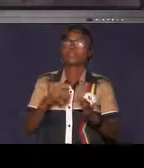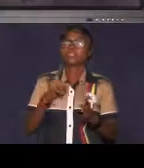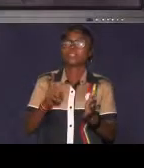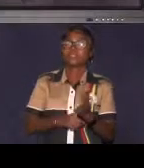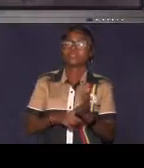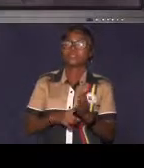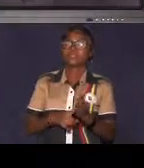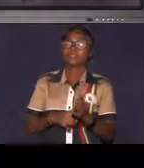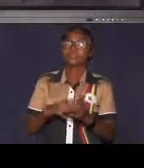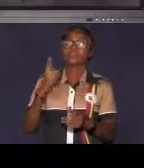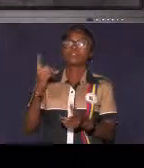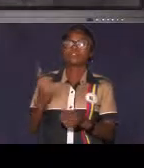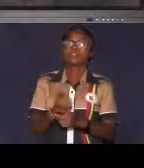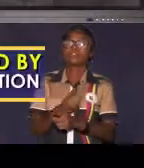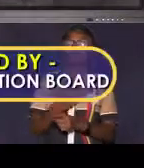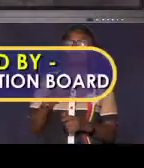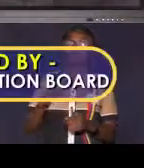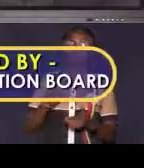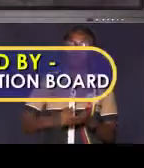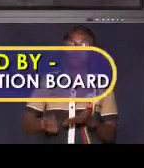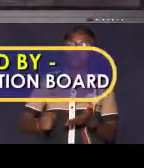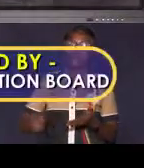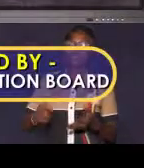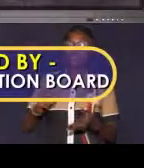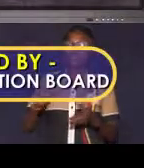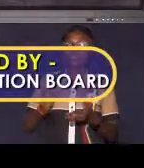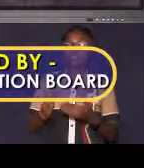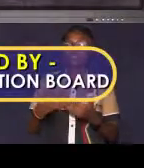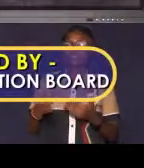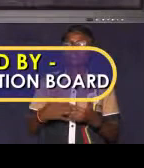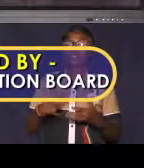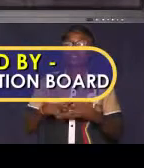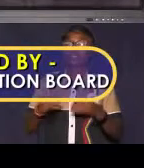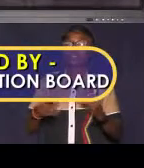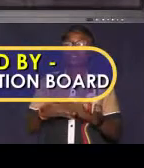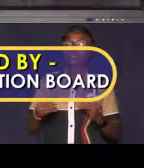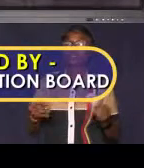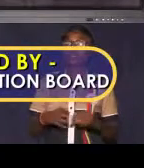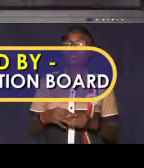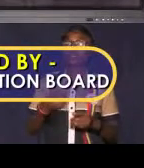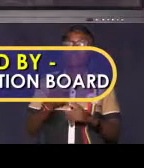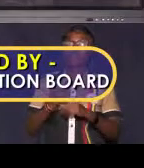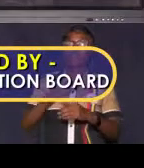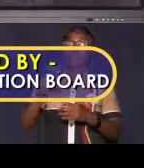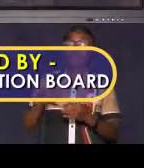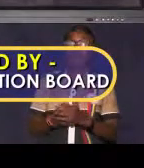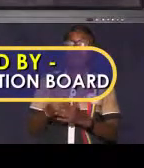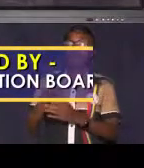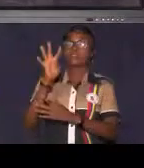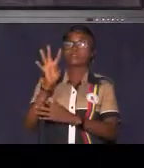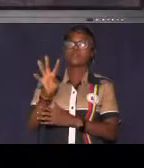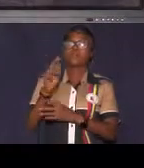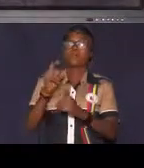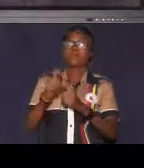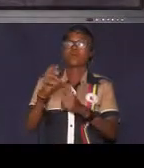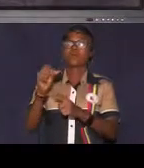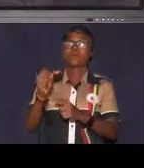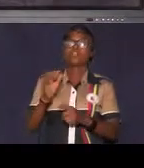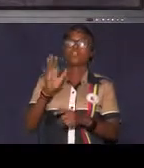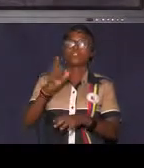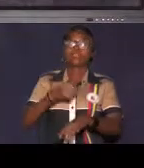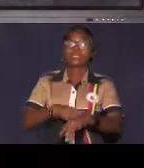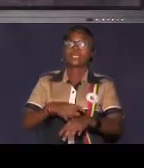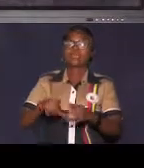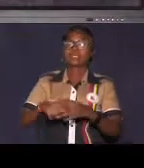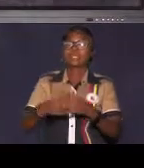this. Just write a simple sentence with key holder, key ring, grind, and